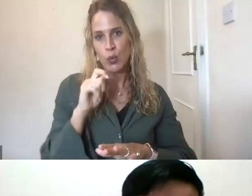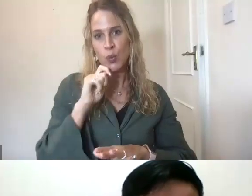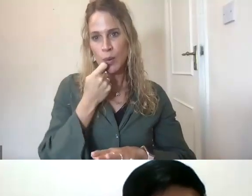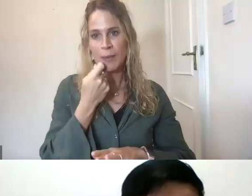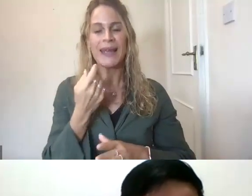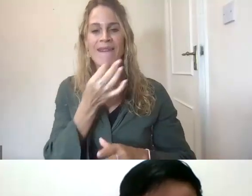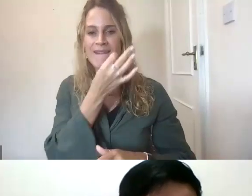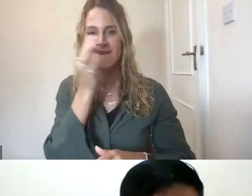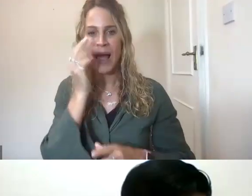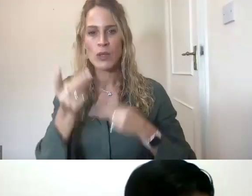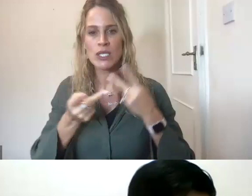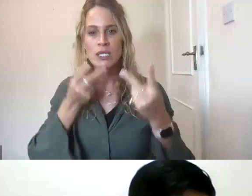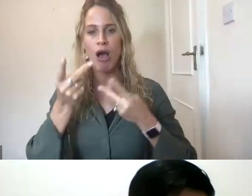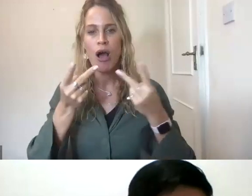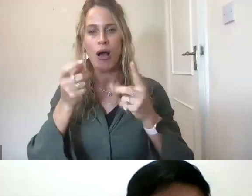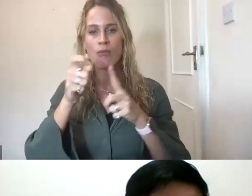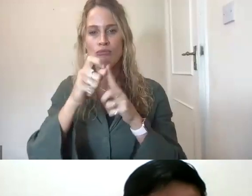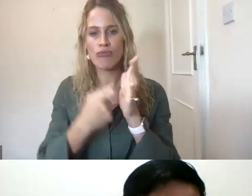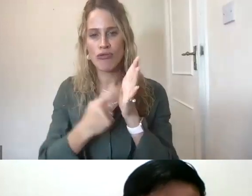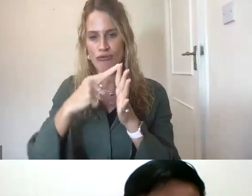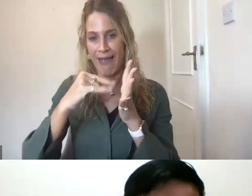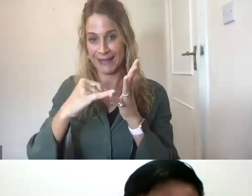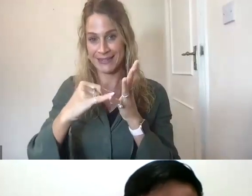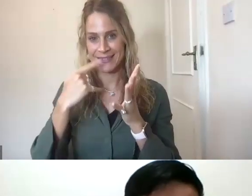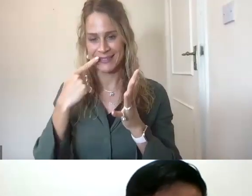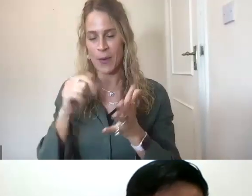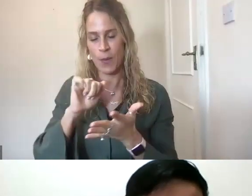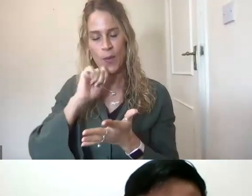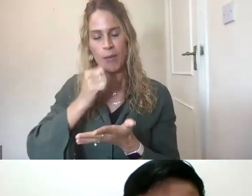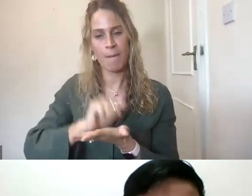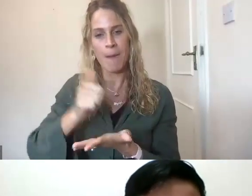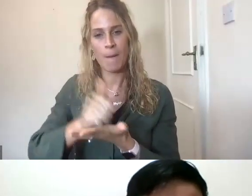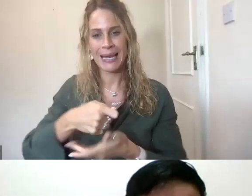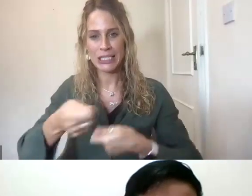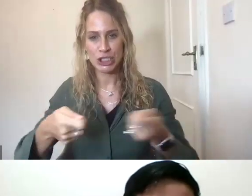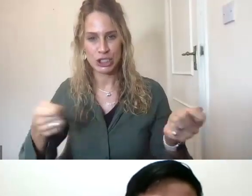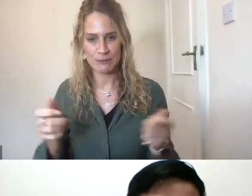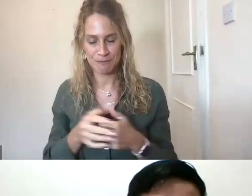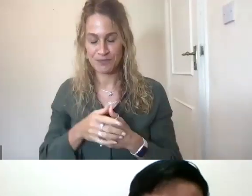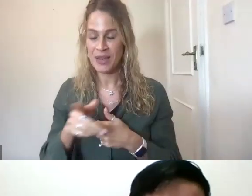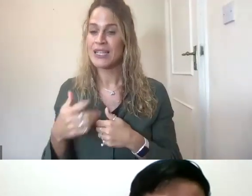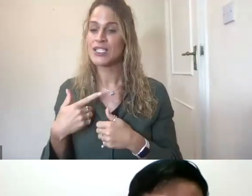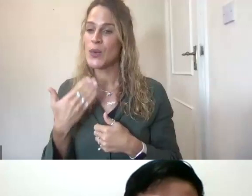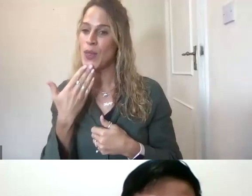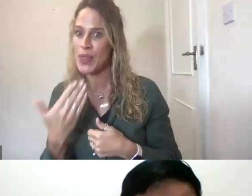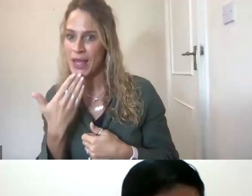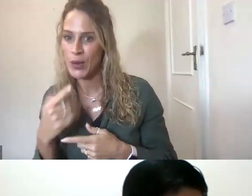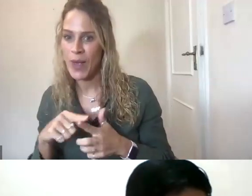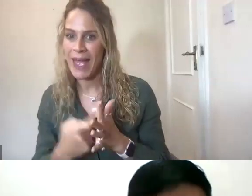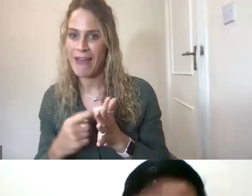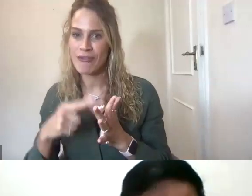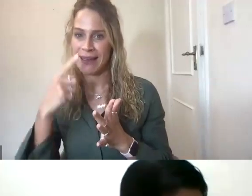Press. Yeah. So Eric, if you'd like to read for us your work, we'd be very happy to hear